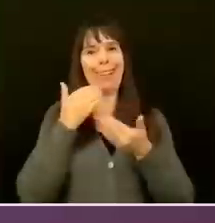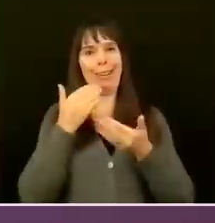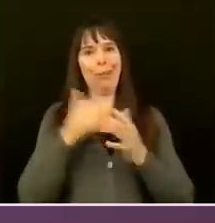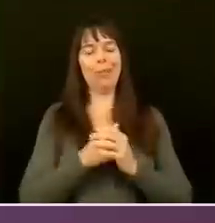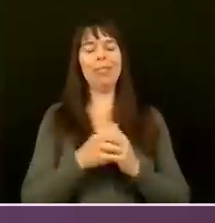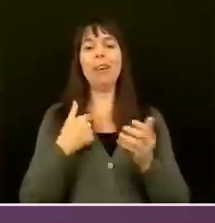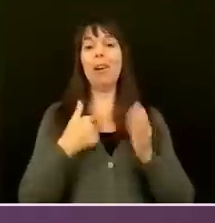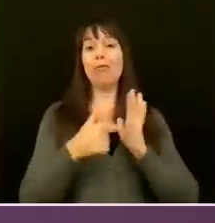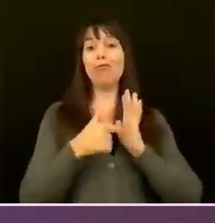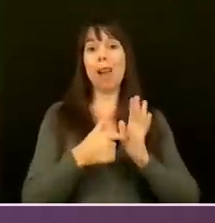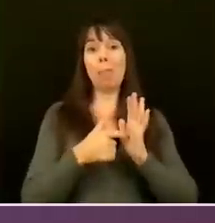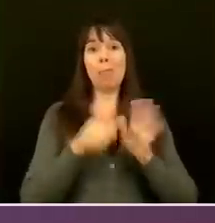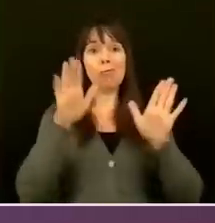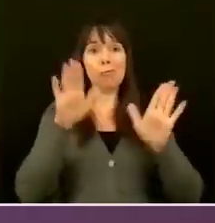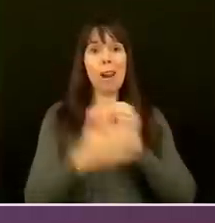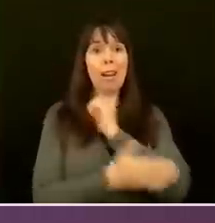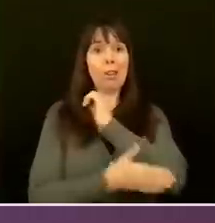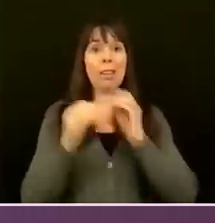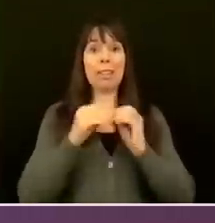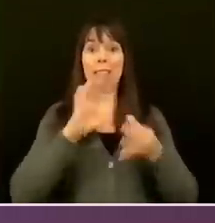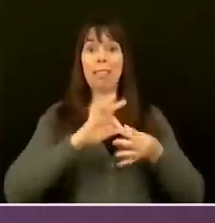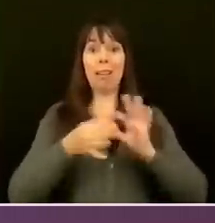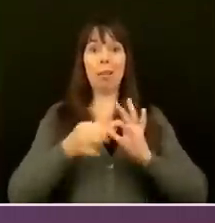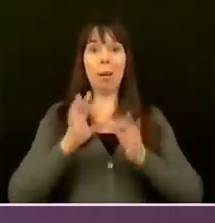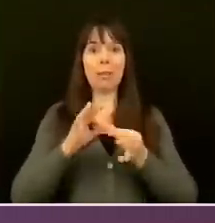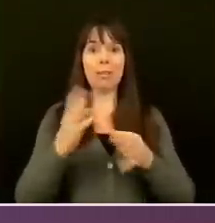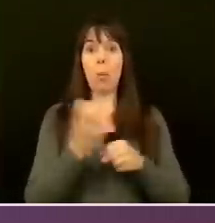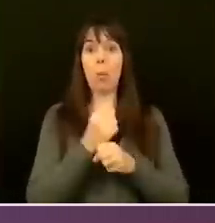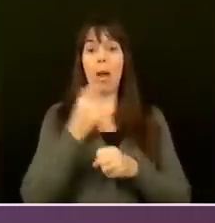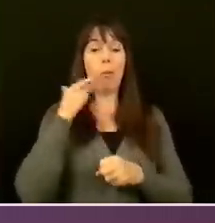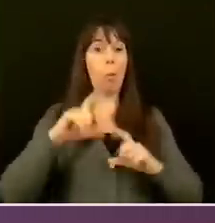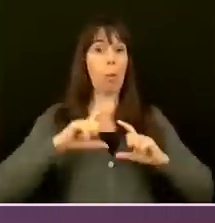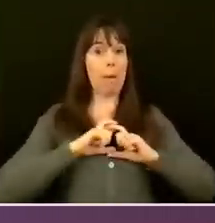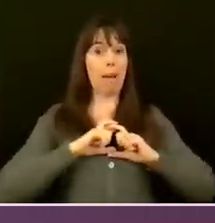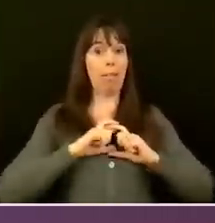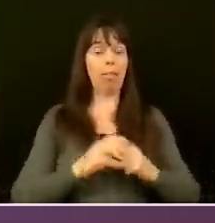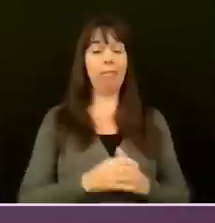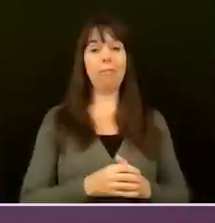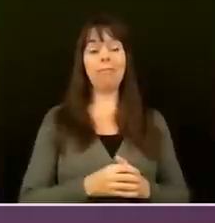I represented this great country in the Olympics and won a gold medal.